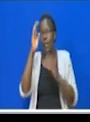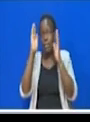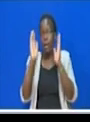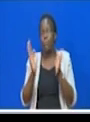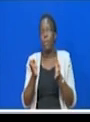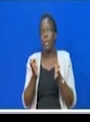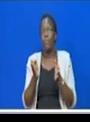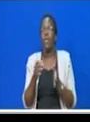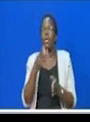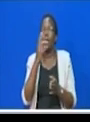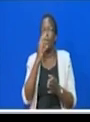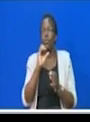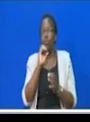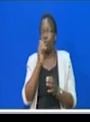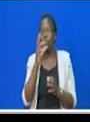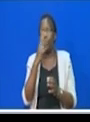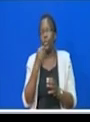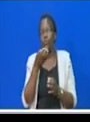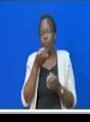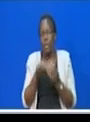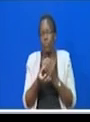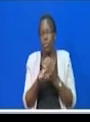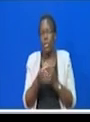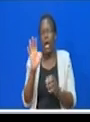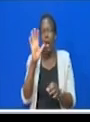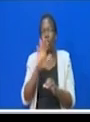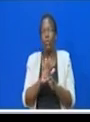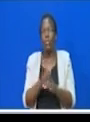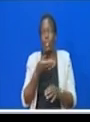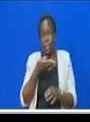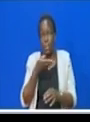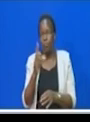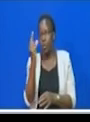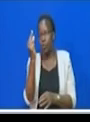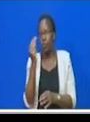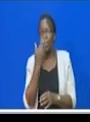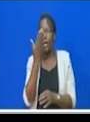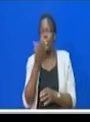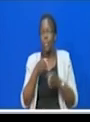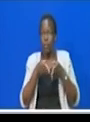to explain much. Just give that short answer the way it is.